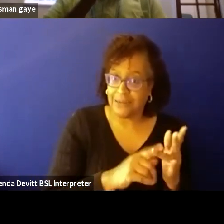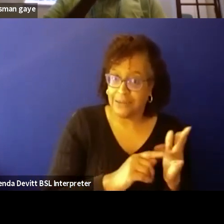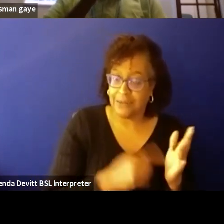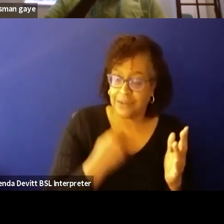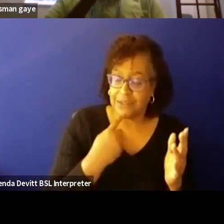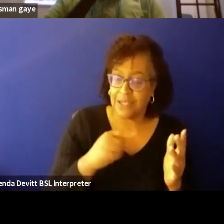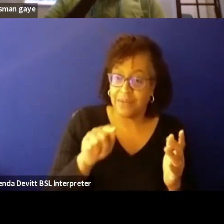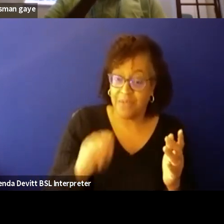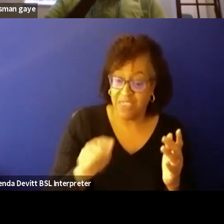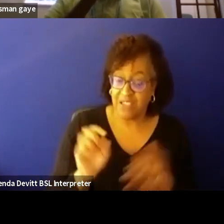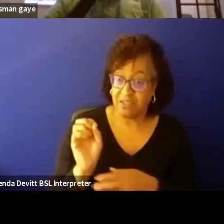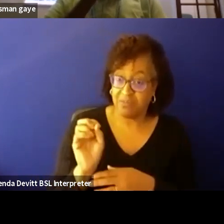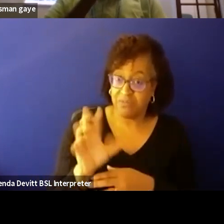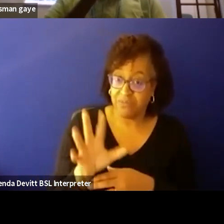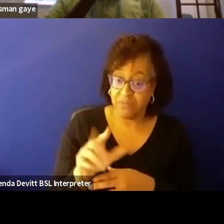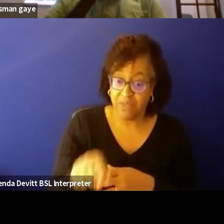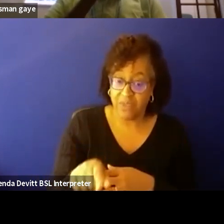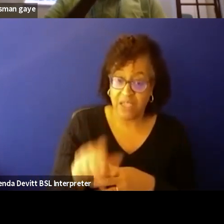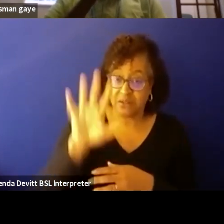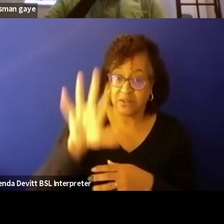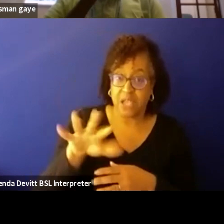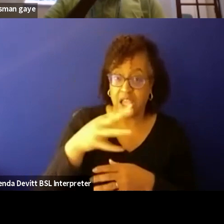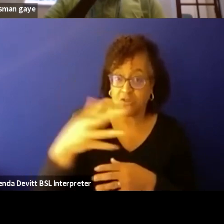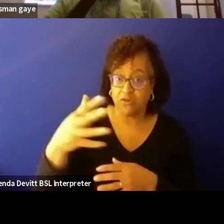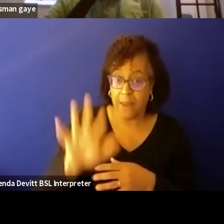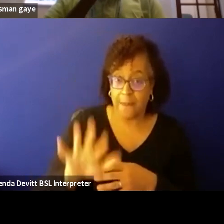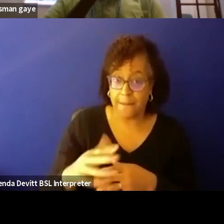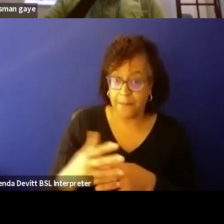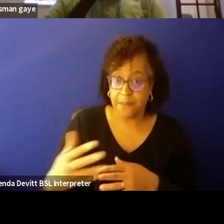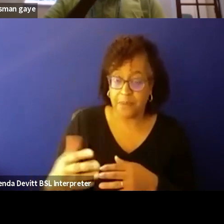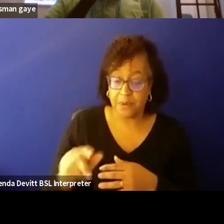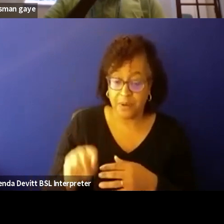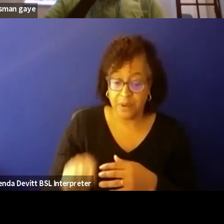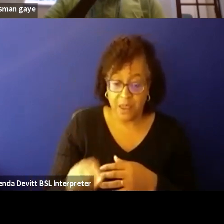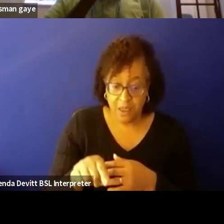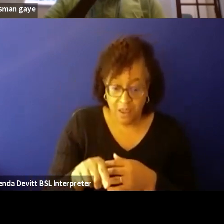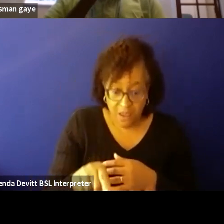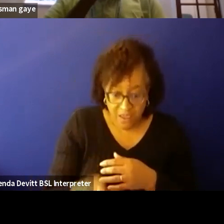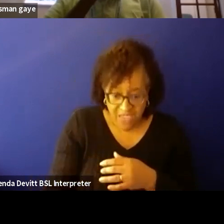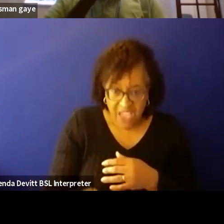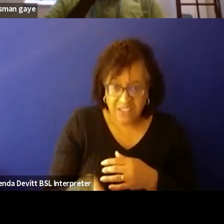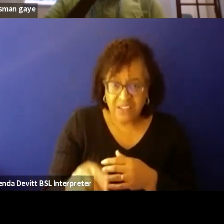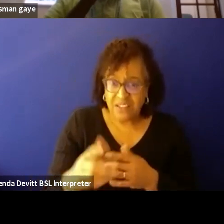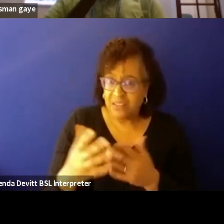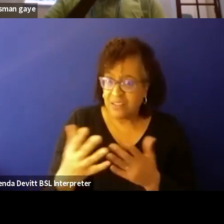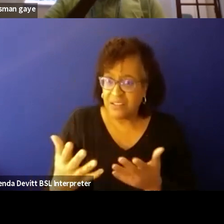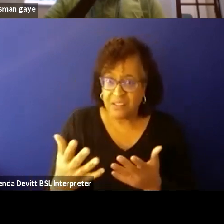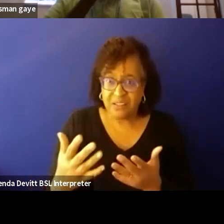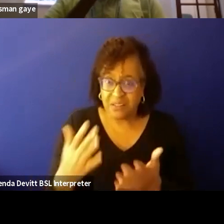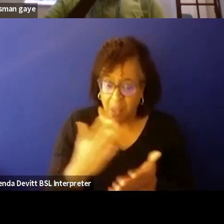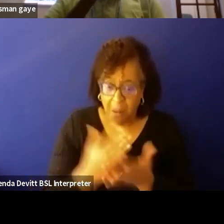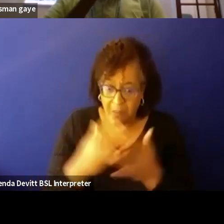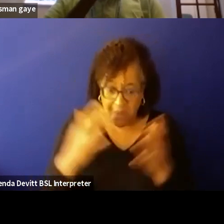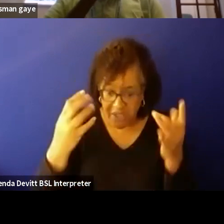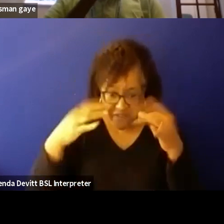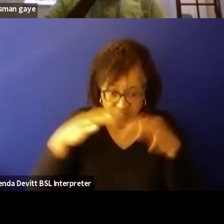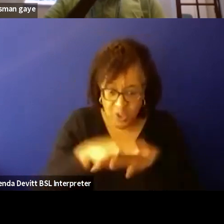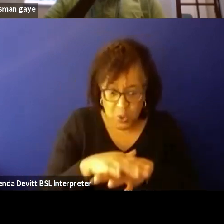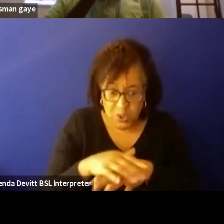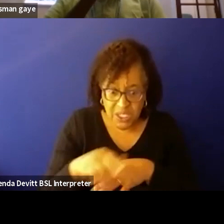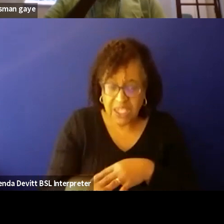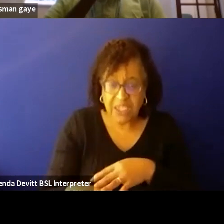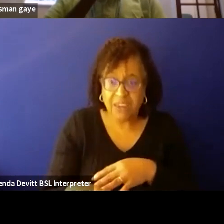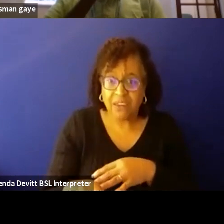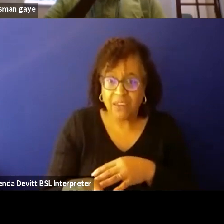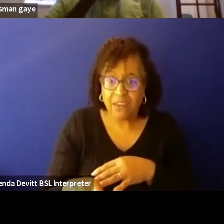thing that you showed us, the diagram for a parent, that looks very, very, very confusing, especially if it's